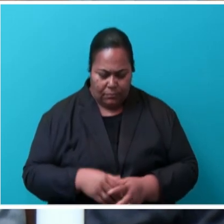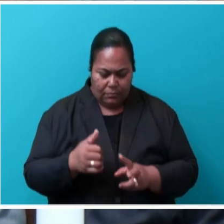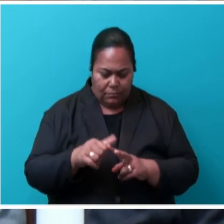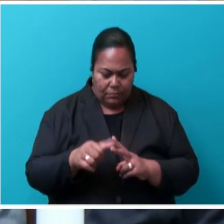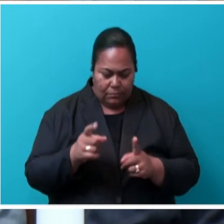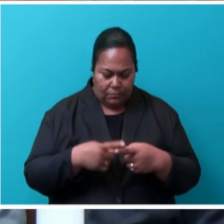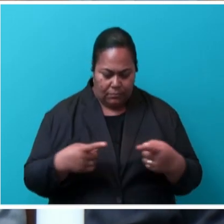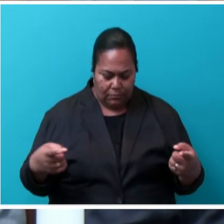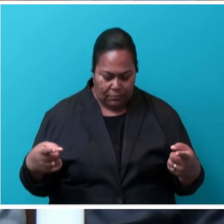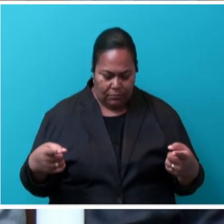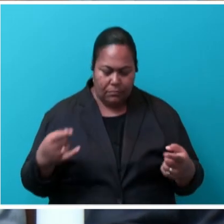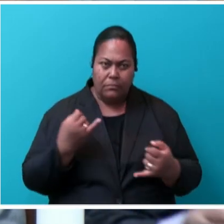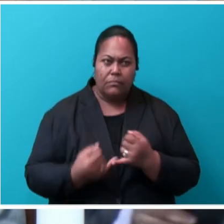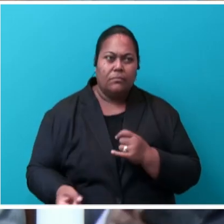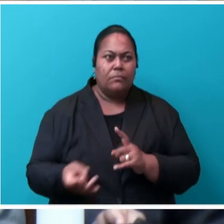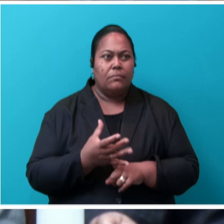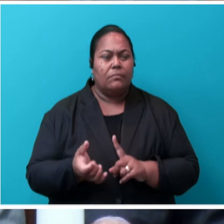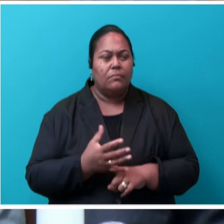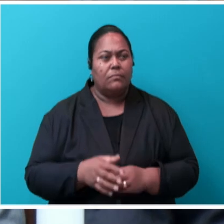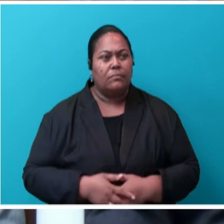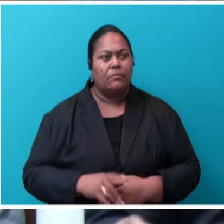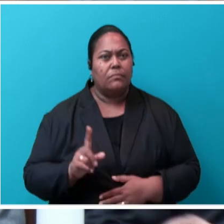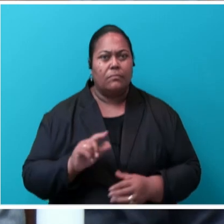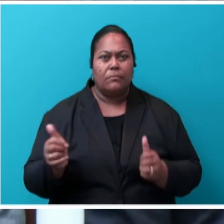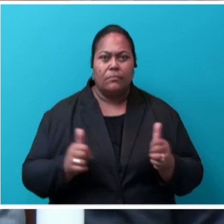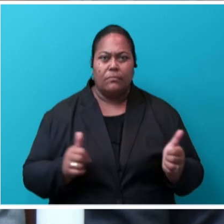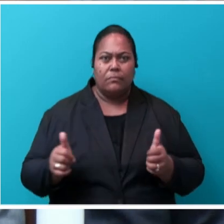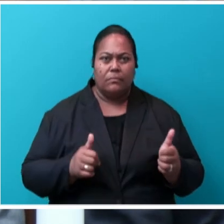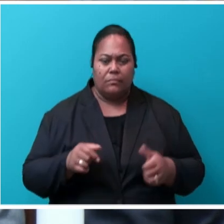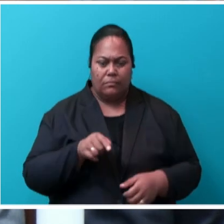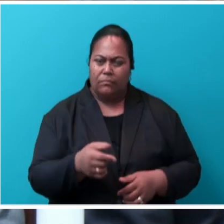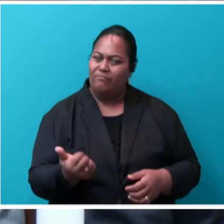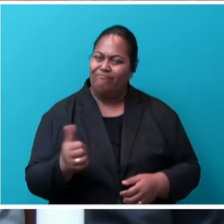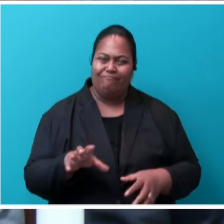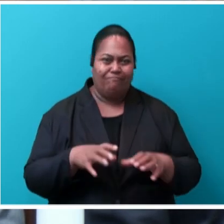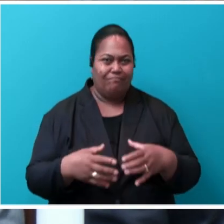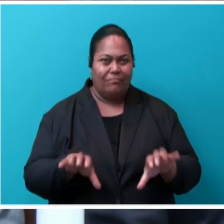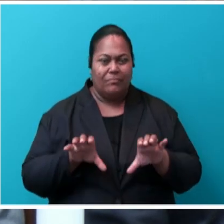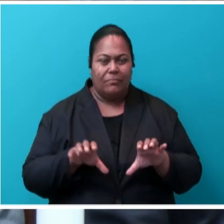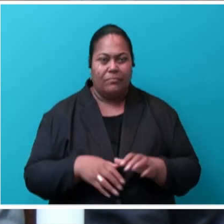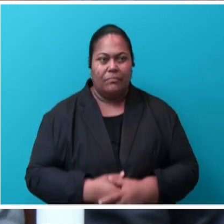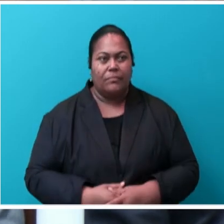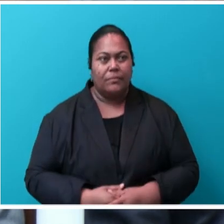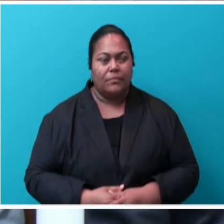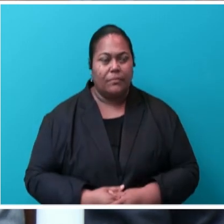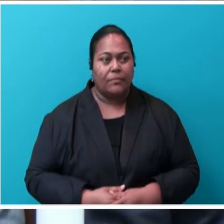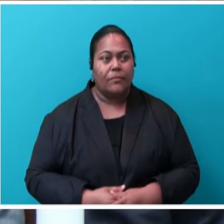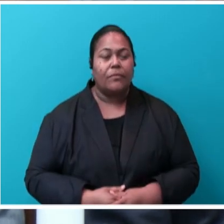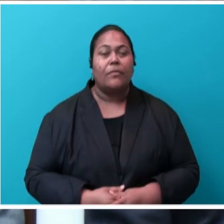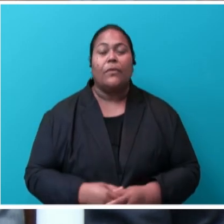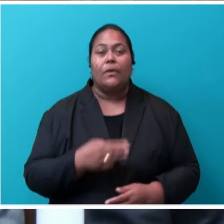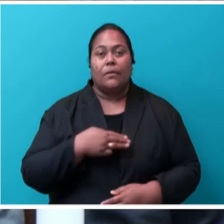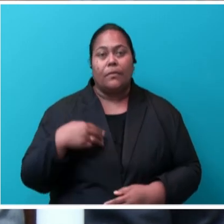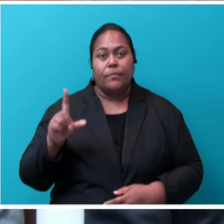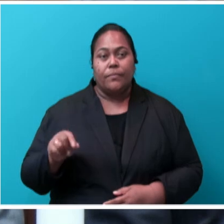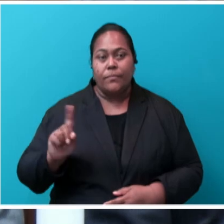very pertinent in the administration of any council, for that matter. And what the ministry has done, Mr.